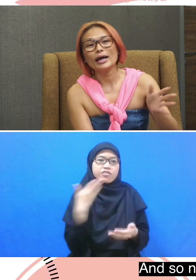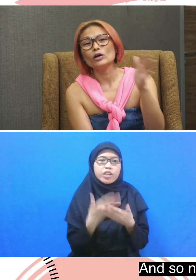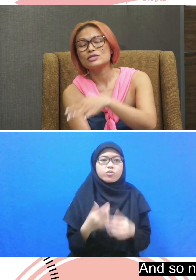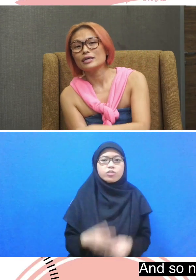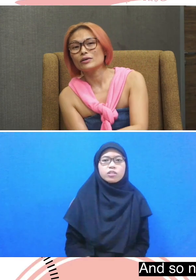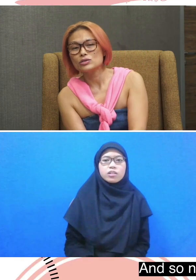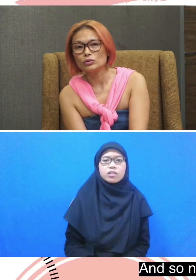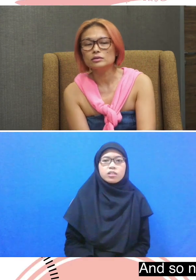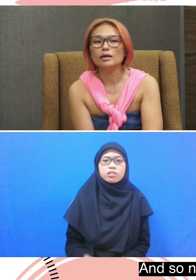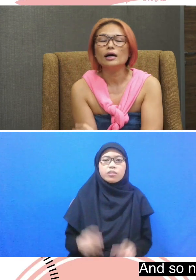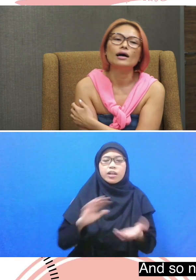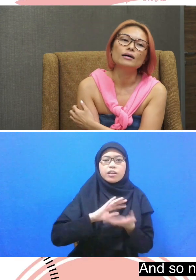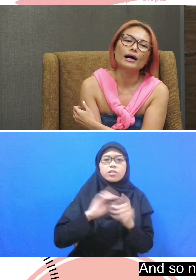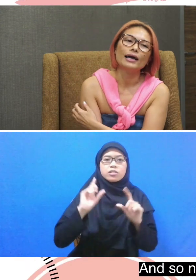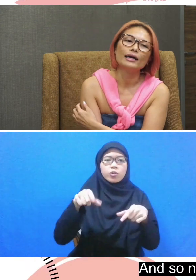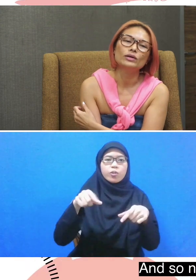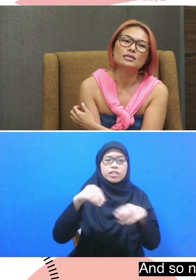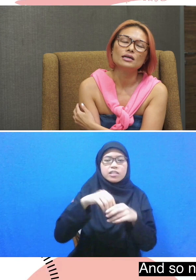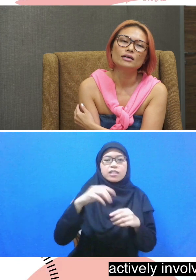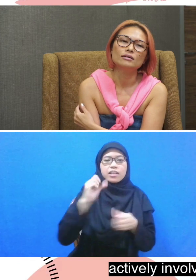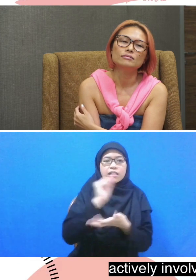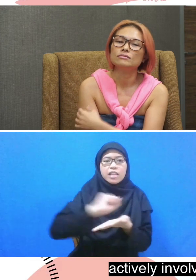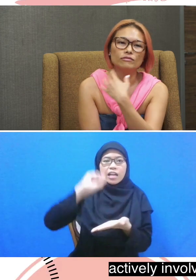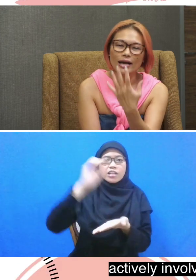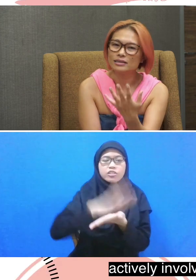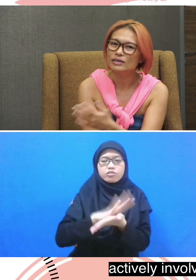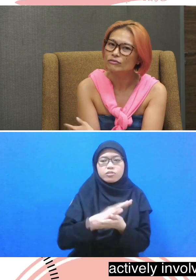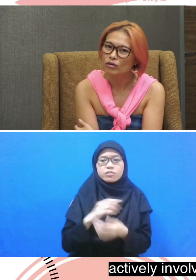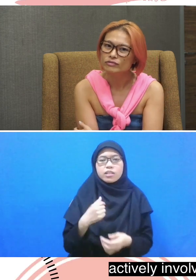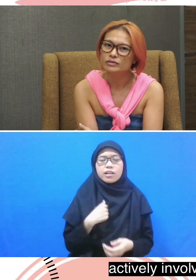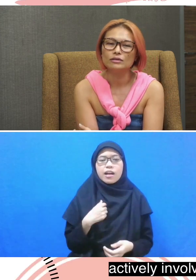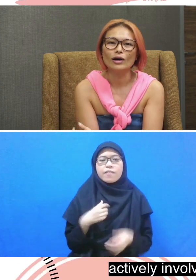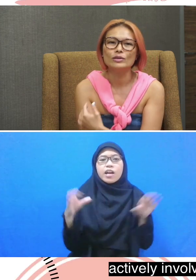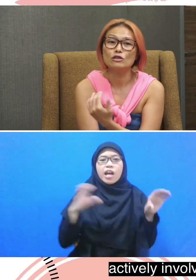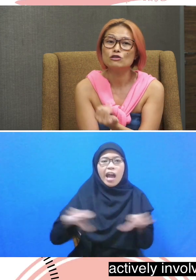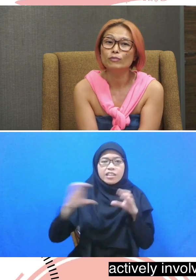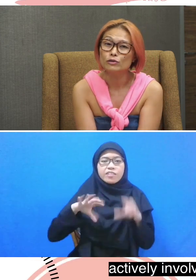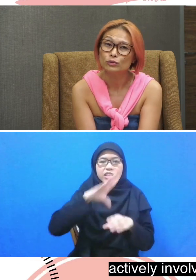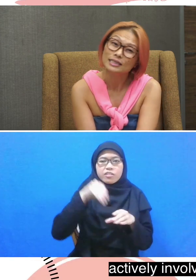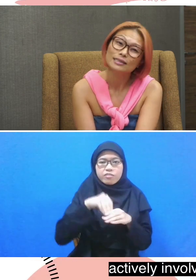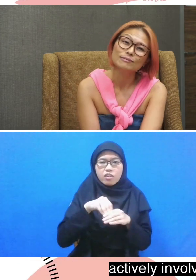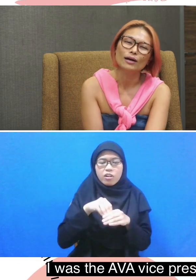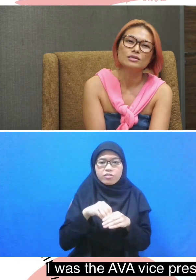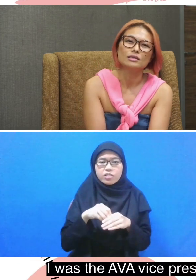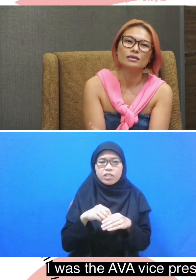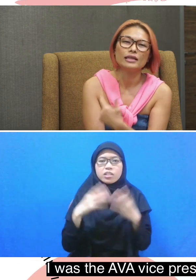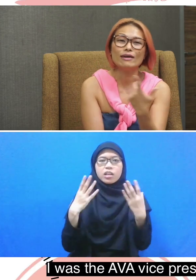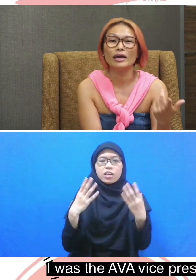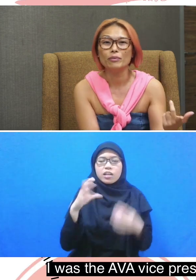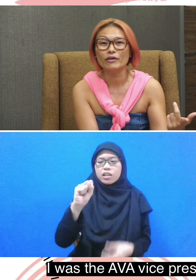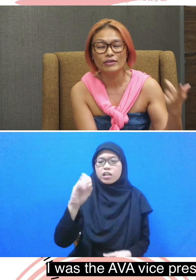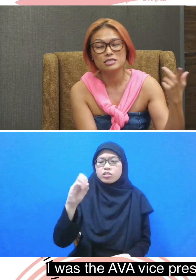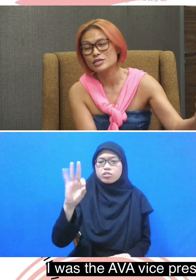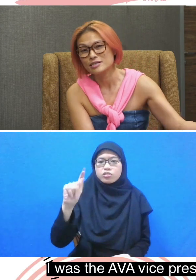when I got to secondary school, I was... actively involved. You know, I was in a softball school team. I was the